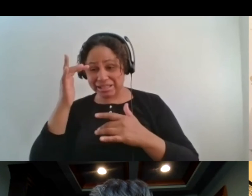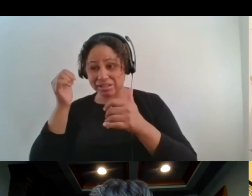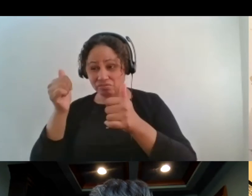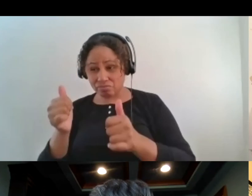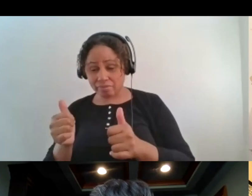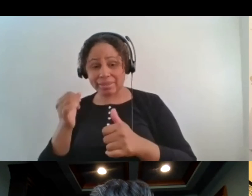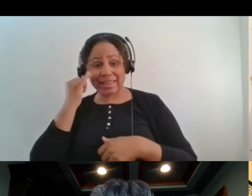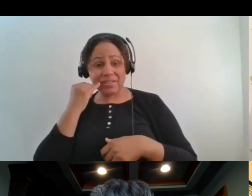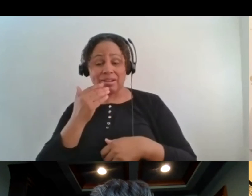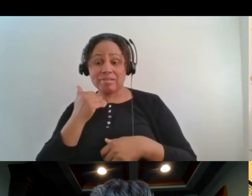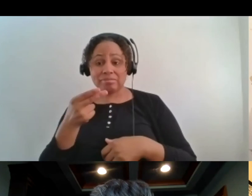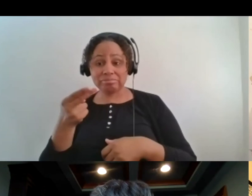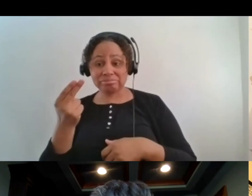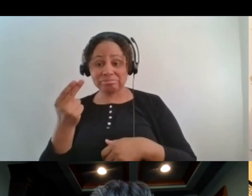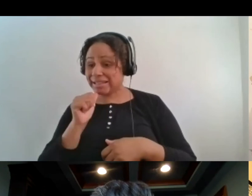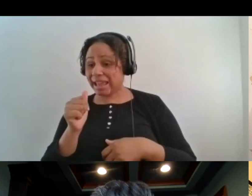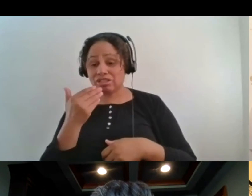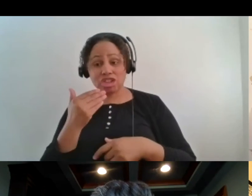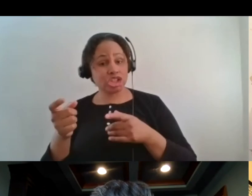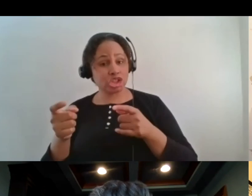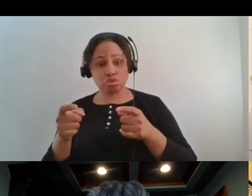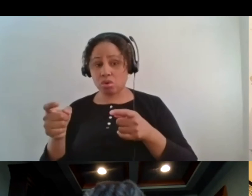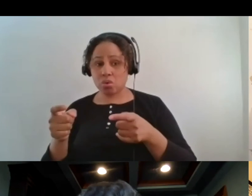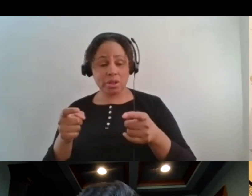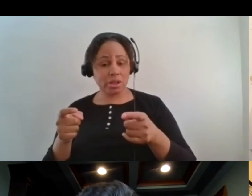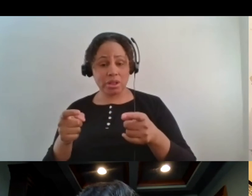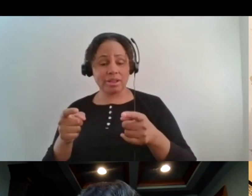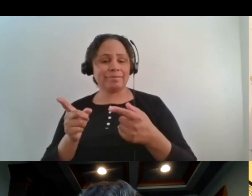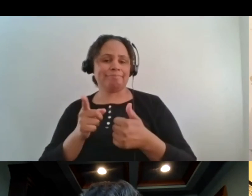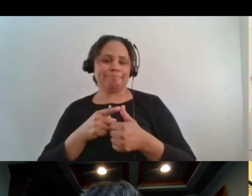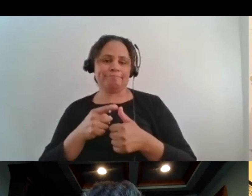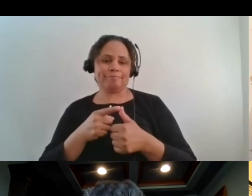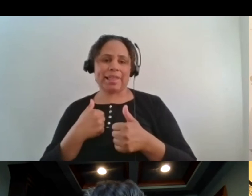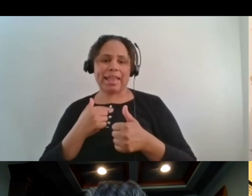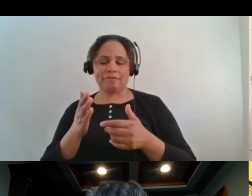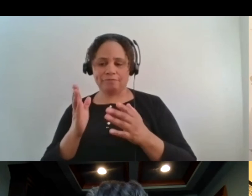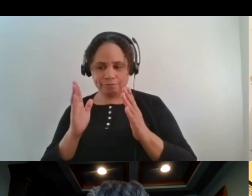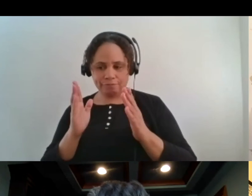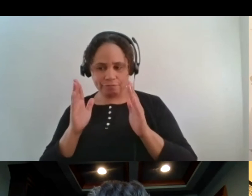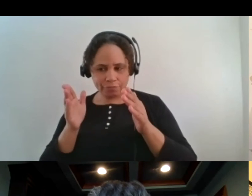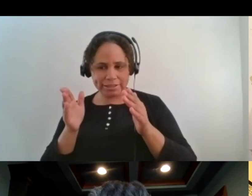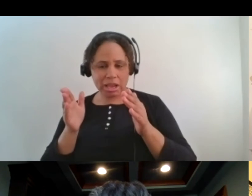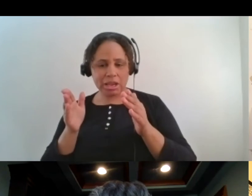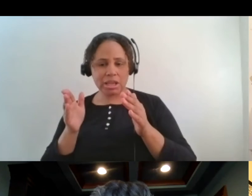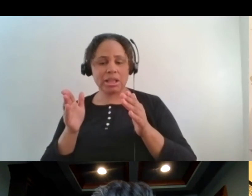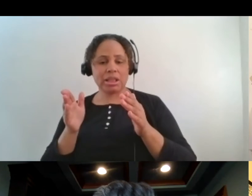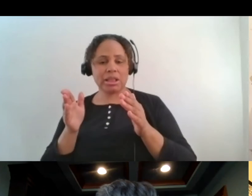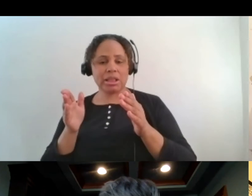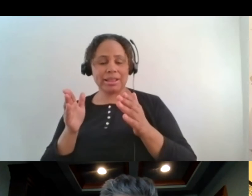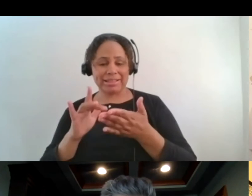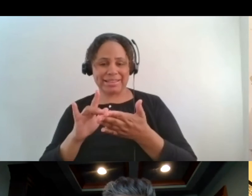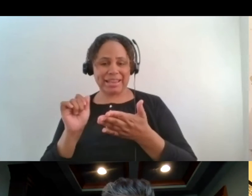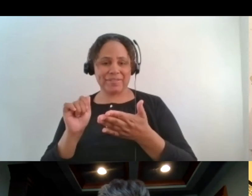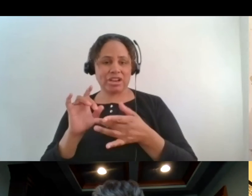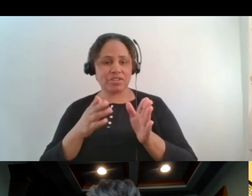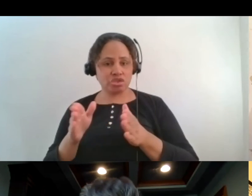been under good control, one of the first things that I focus with them on is taking advantage of the strategies